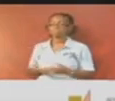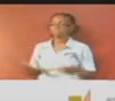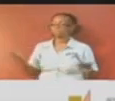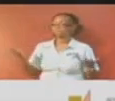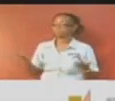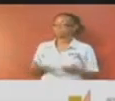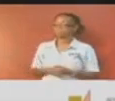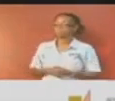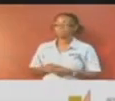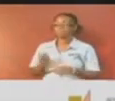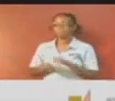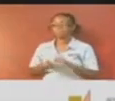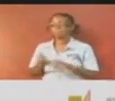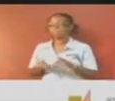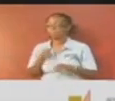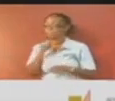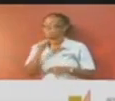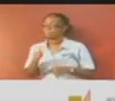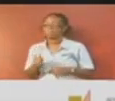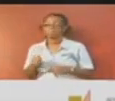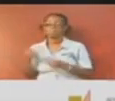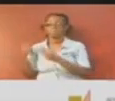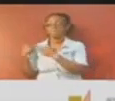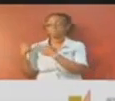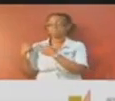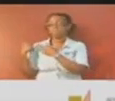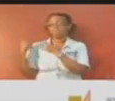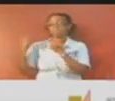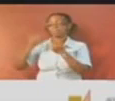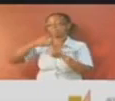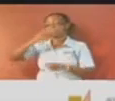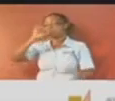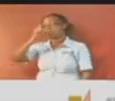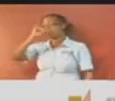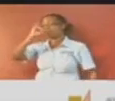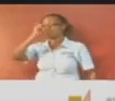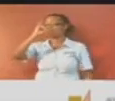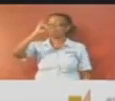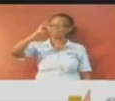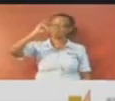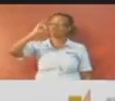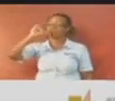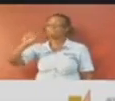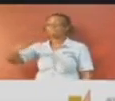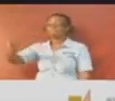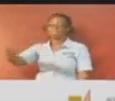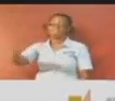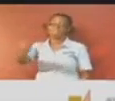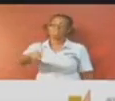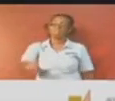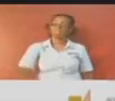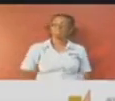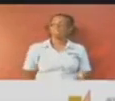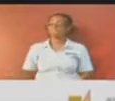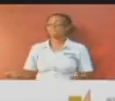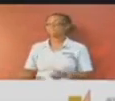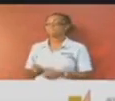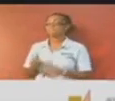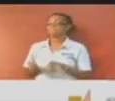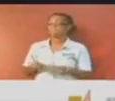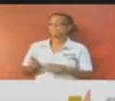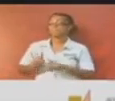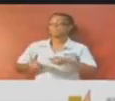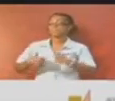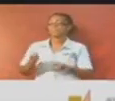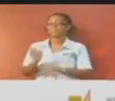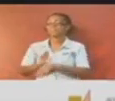things. So we had seen the bar hopping and the attendance at church when people were ill being part of the background of that